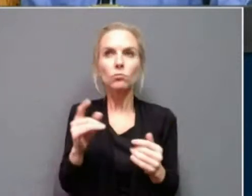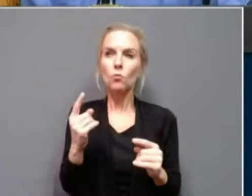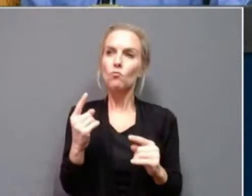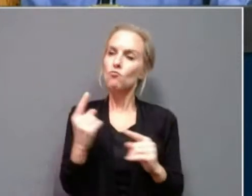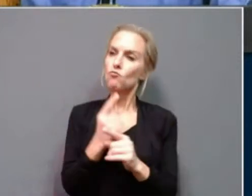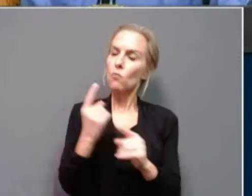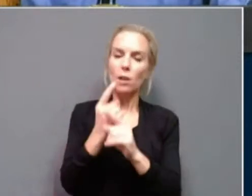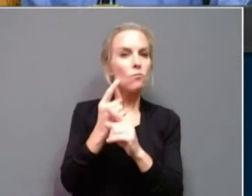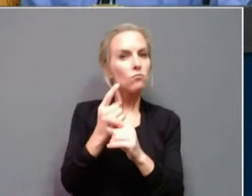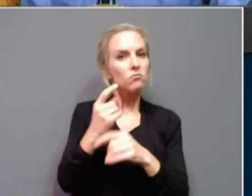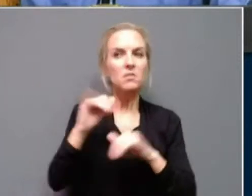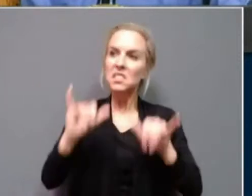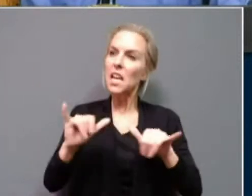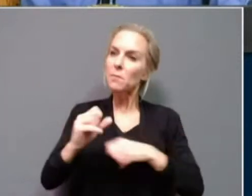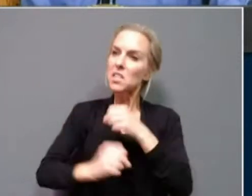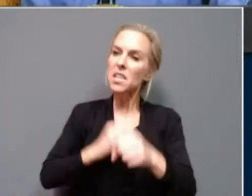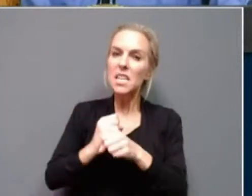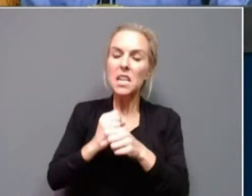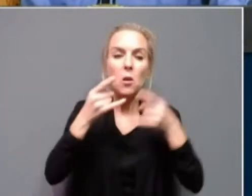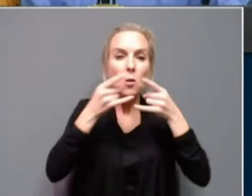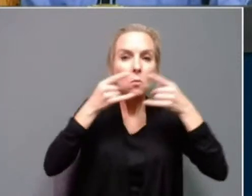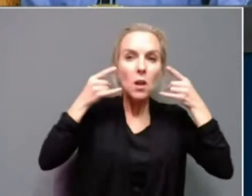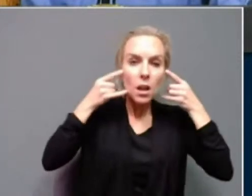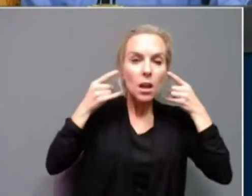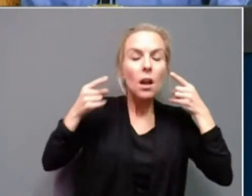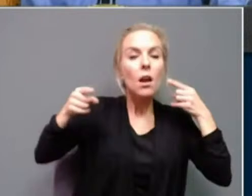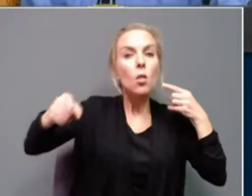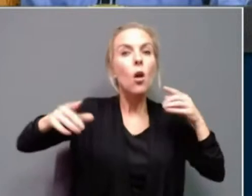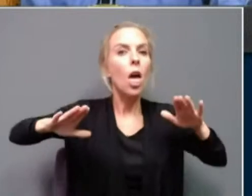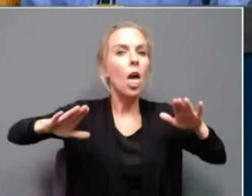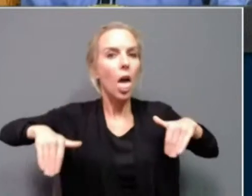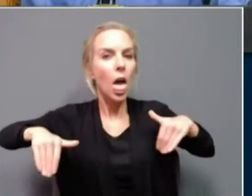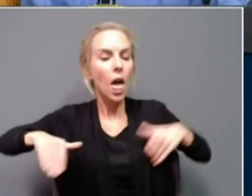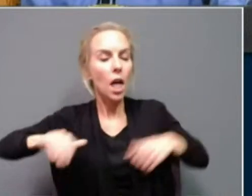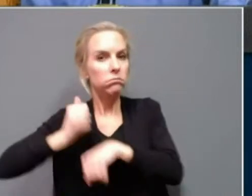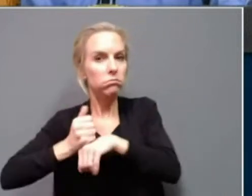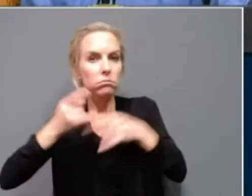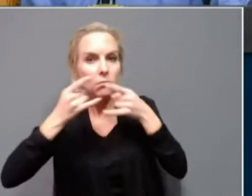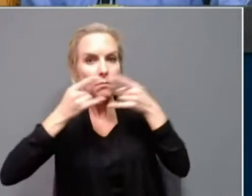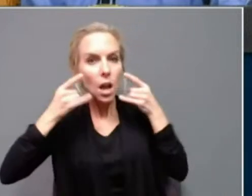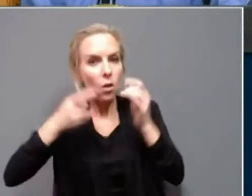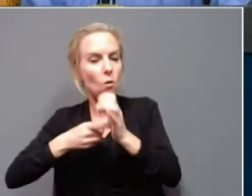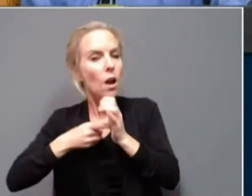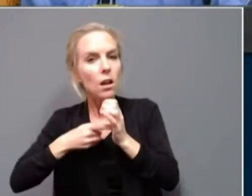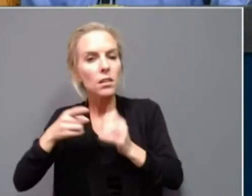cloth. Schools that aren't, 700 kids in quarantine after 3 days.